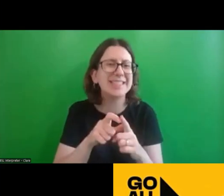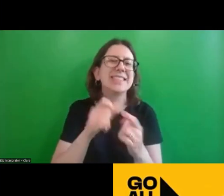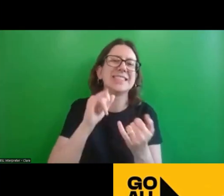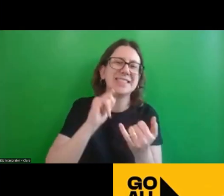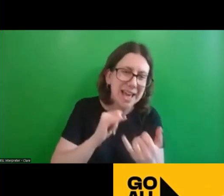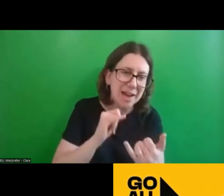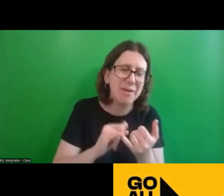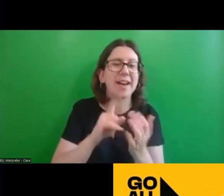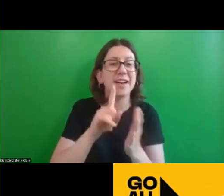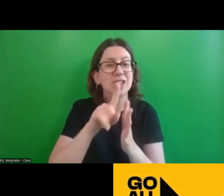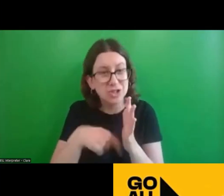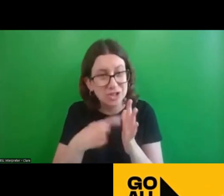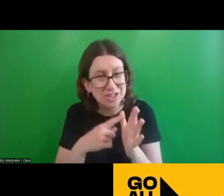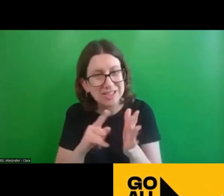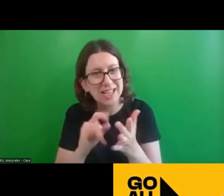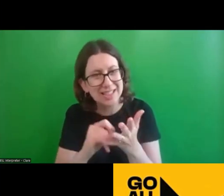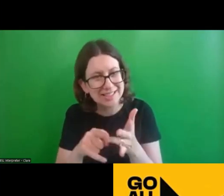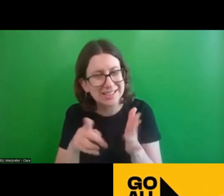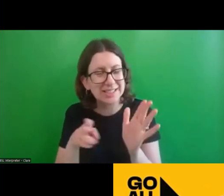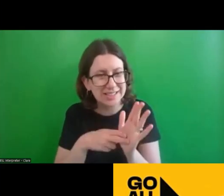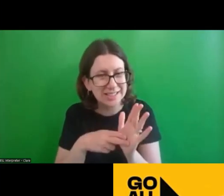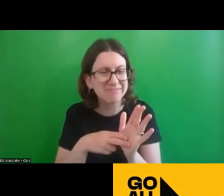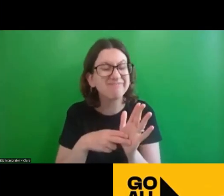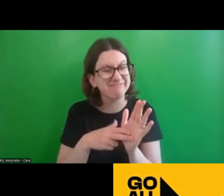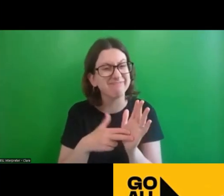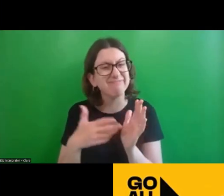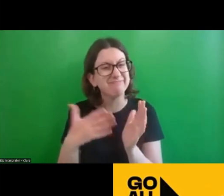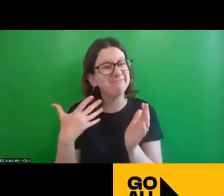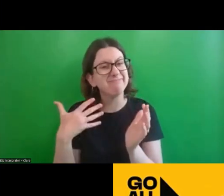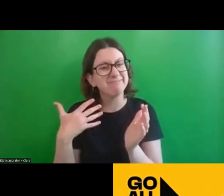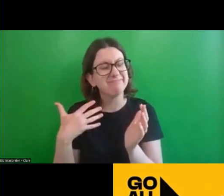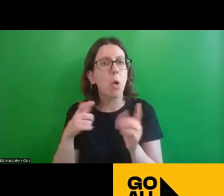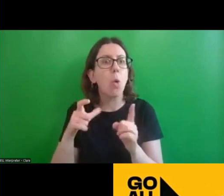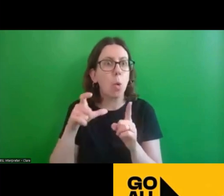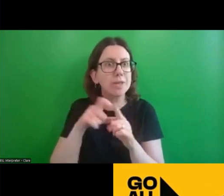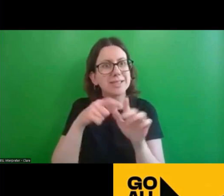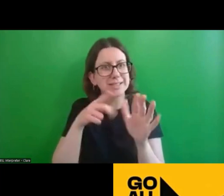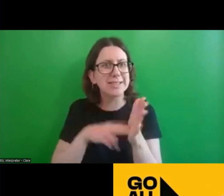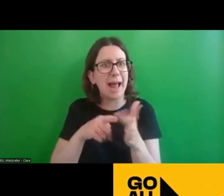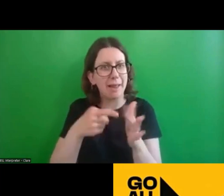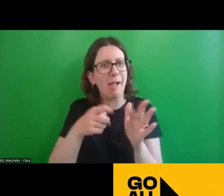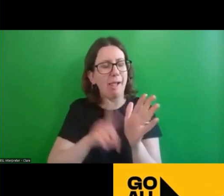Jason, for giving us, and Daniel.